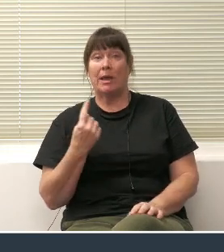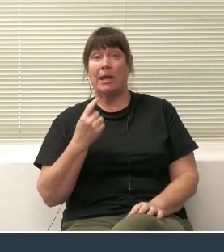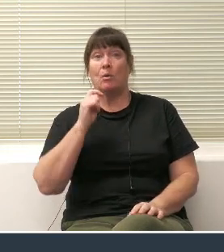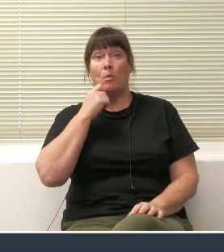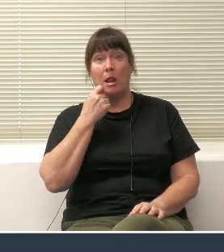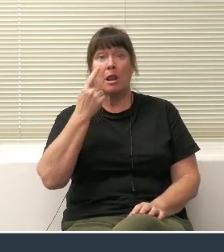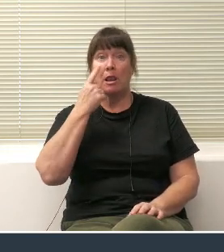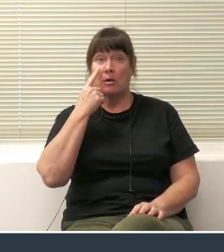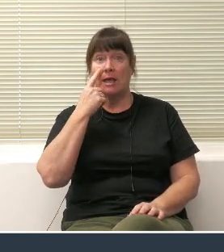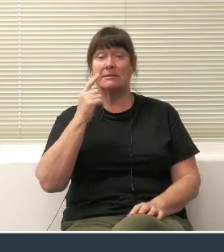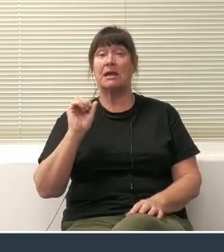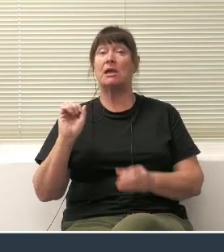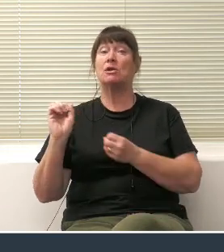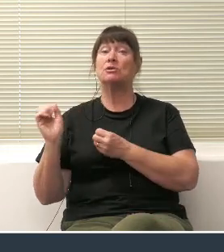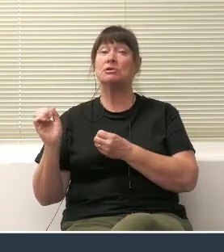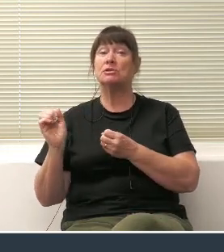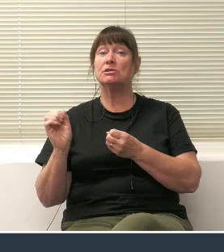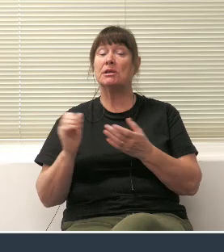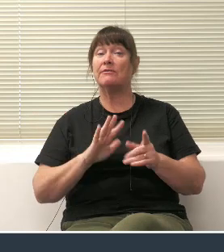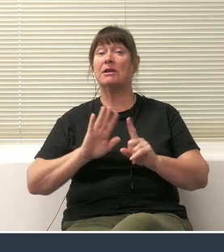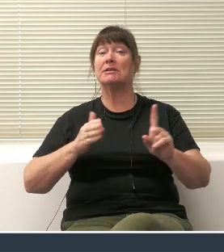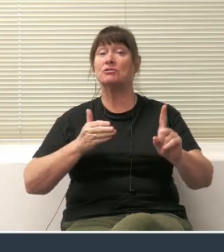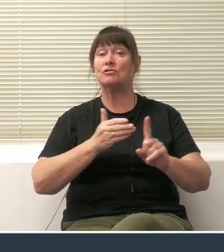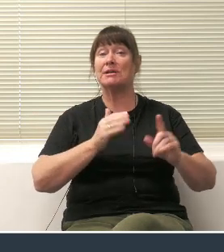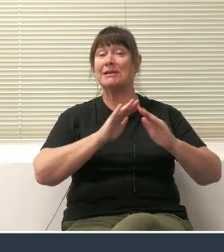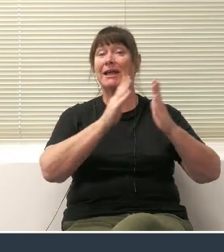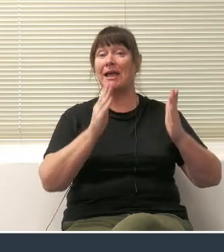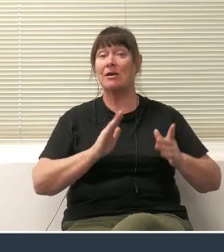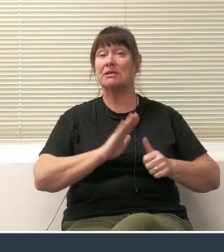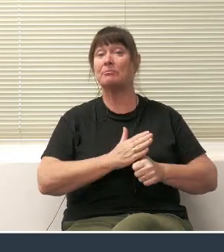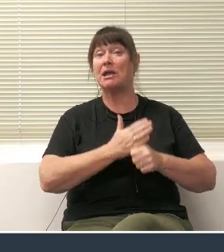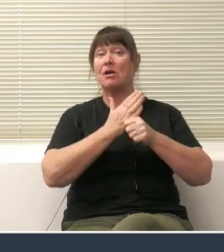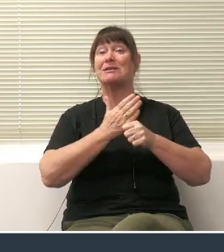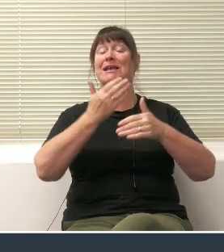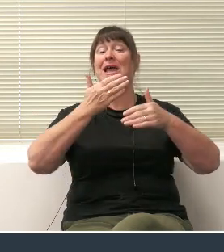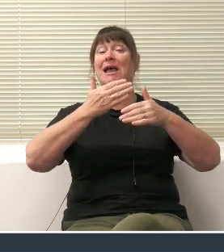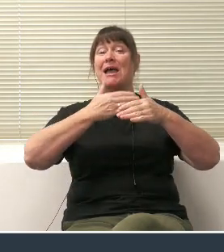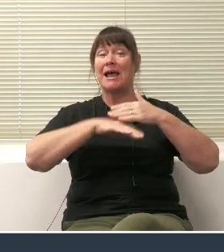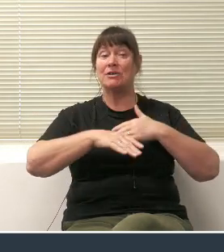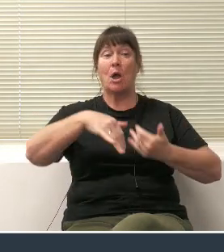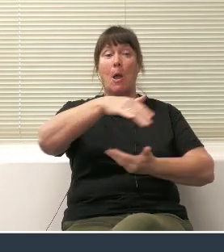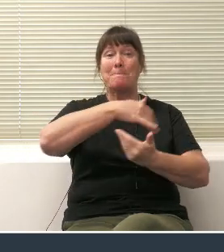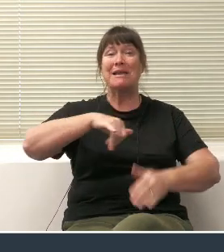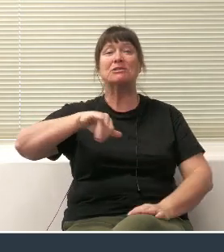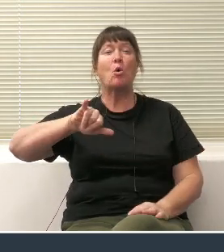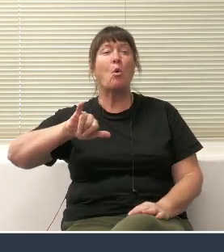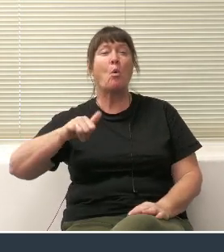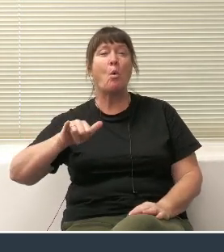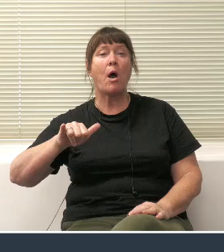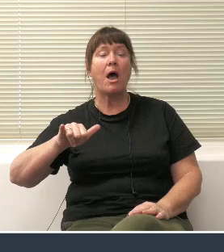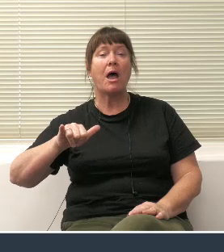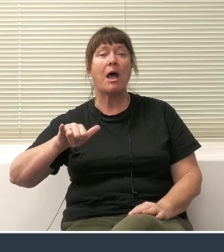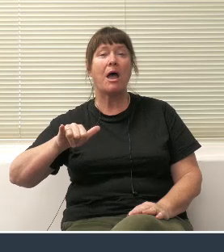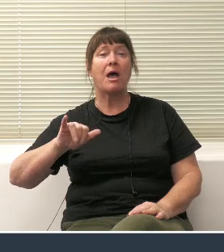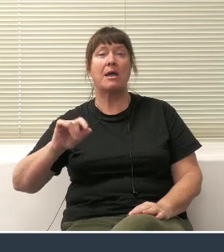actually look at delivering our strategic housing priorities under a mixed or an independent